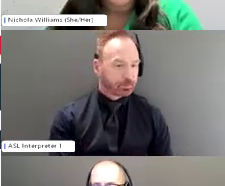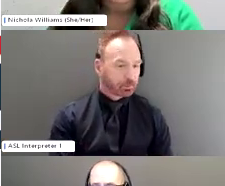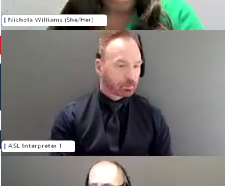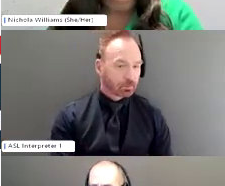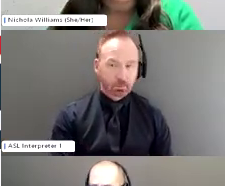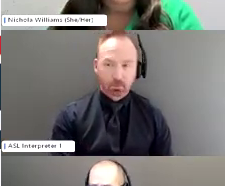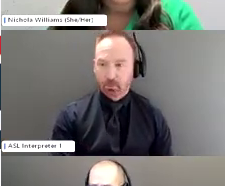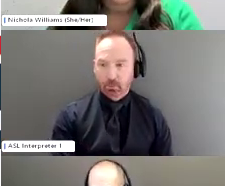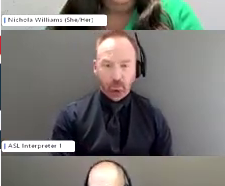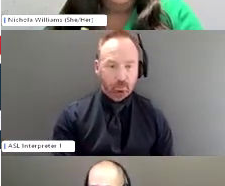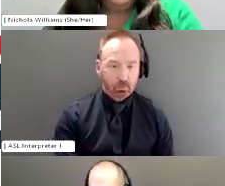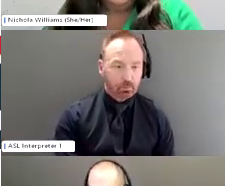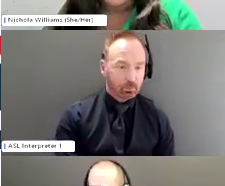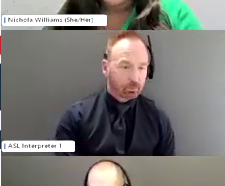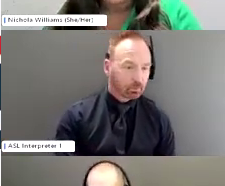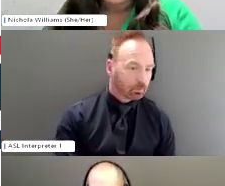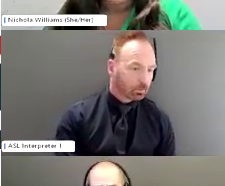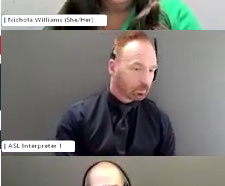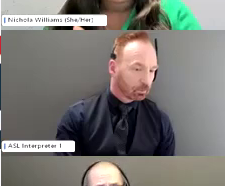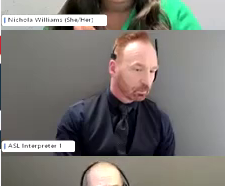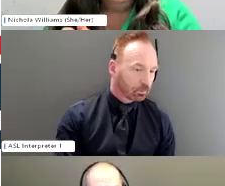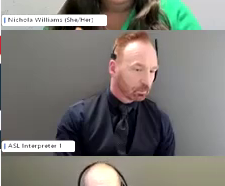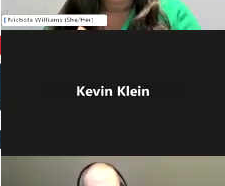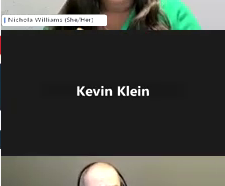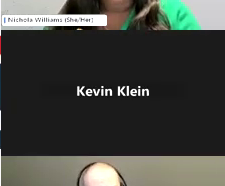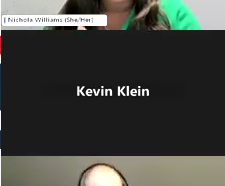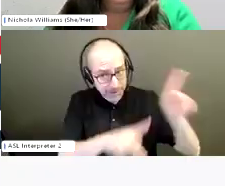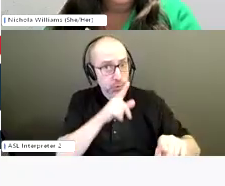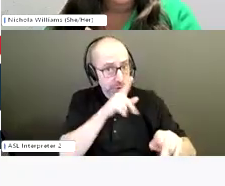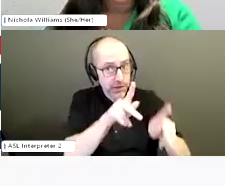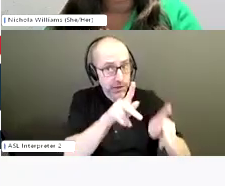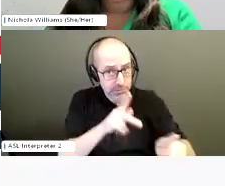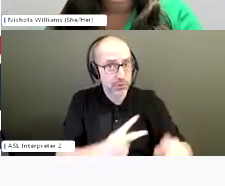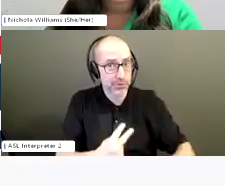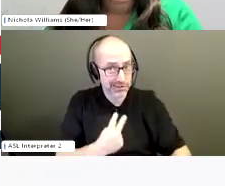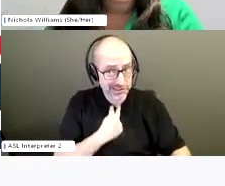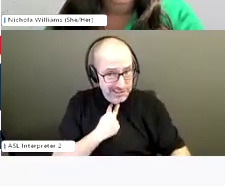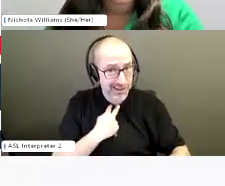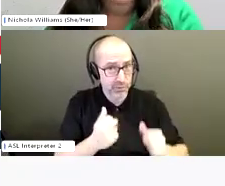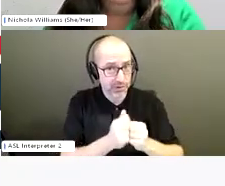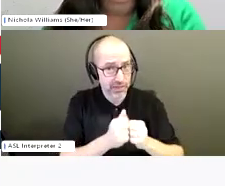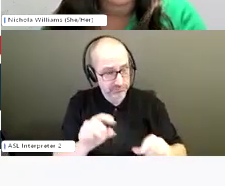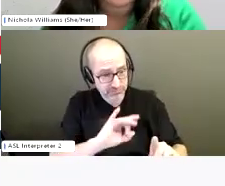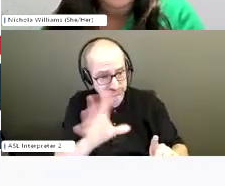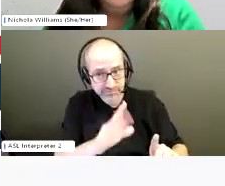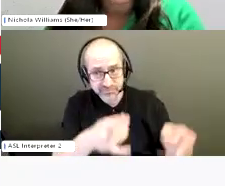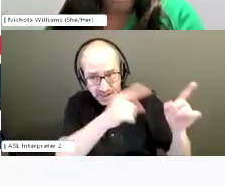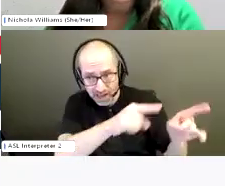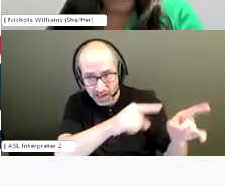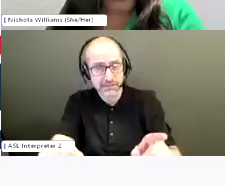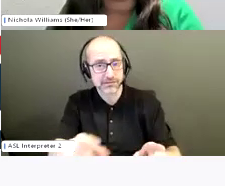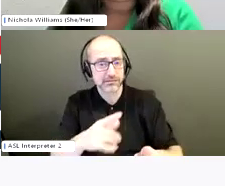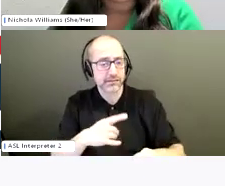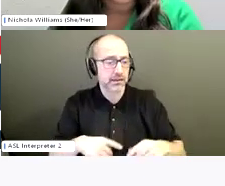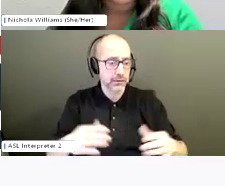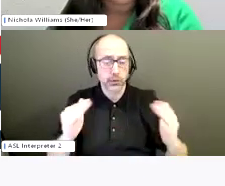of options. Economic abuse can take many forms, but today we're going to focus on three main types. The first one